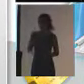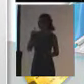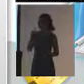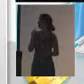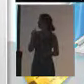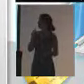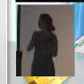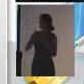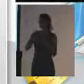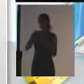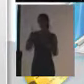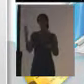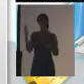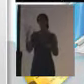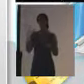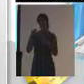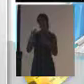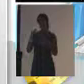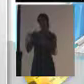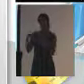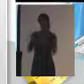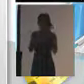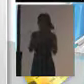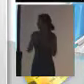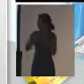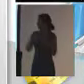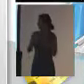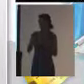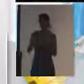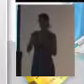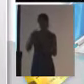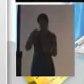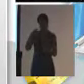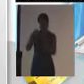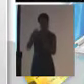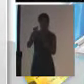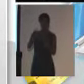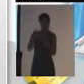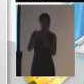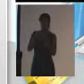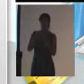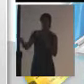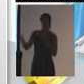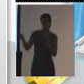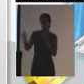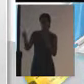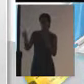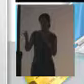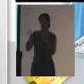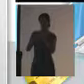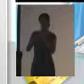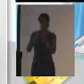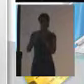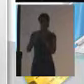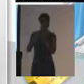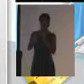has the lower joints like humans. There is a motor that measures the